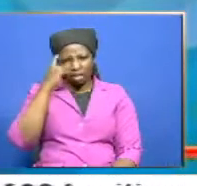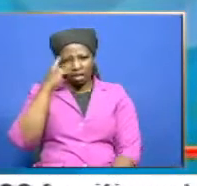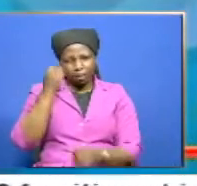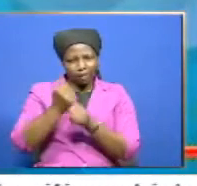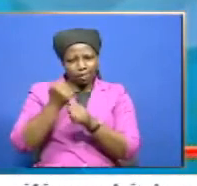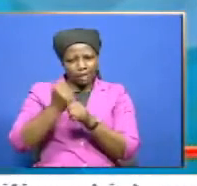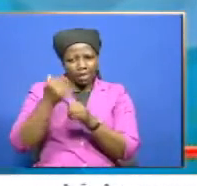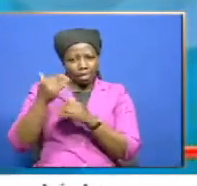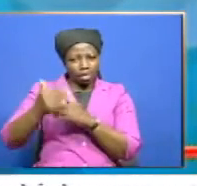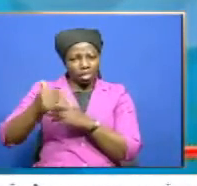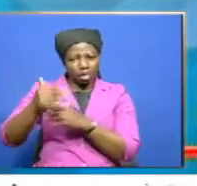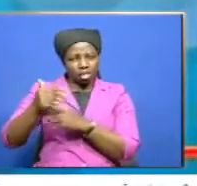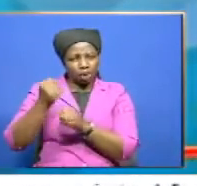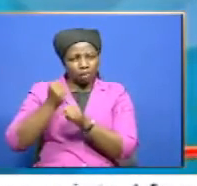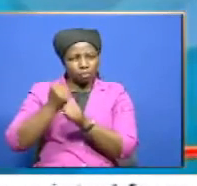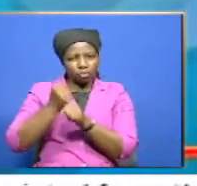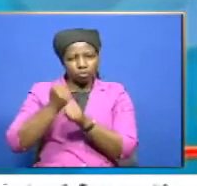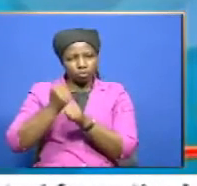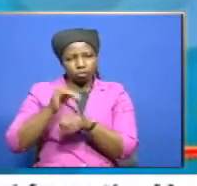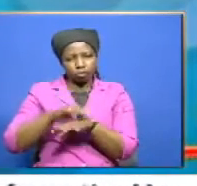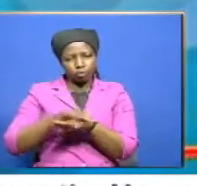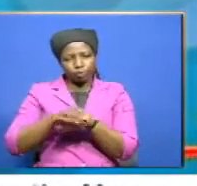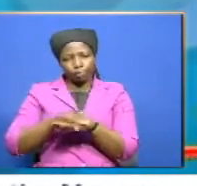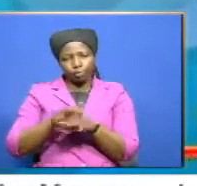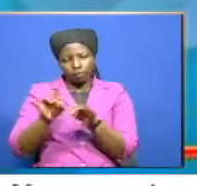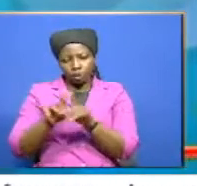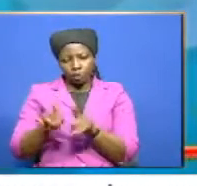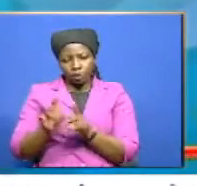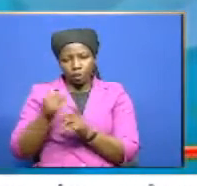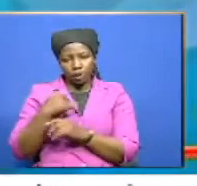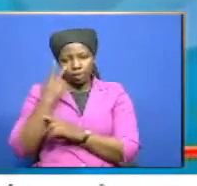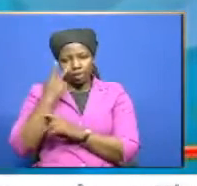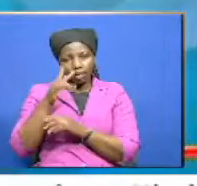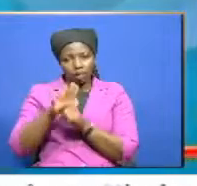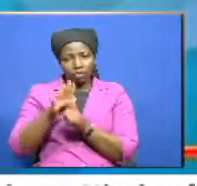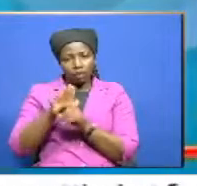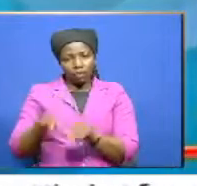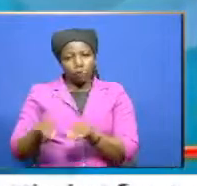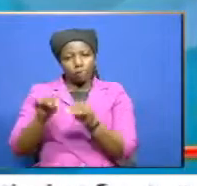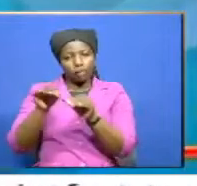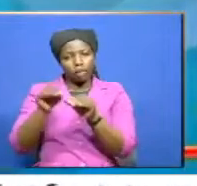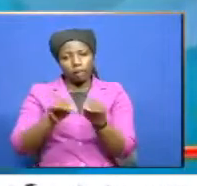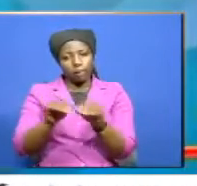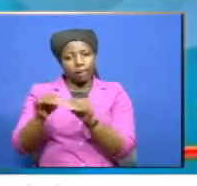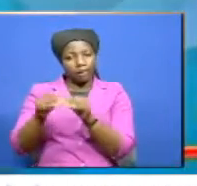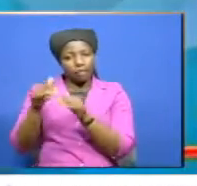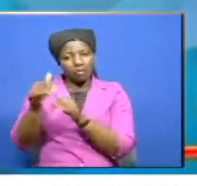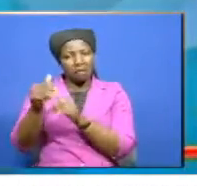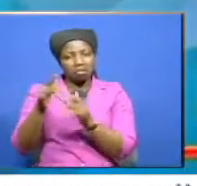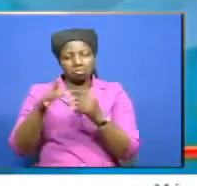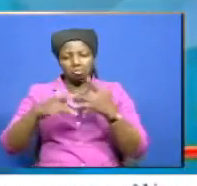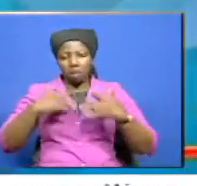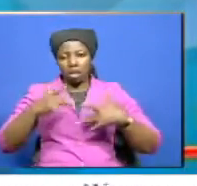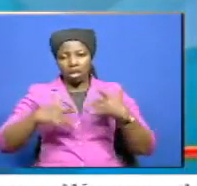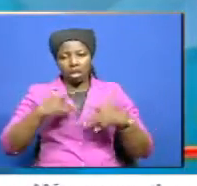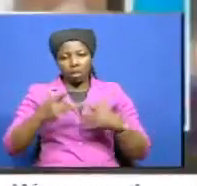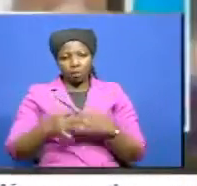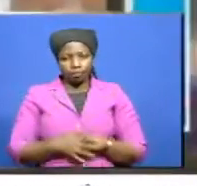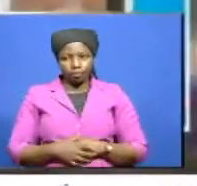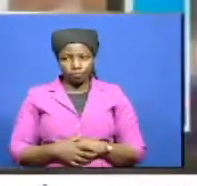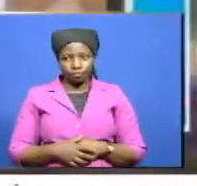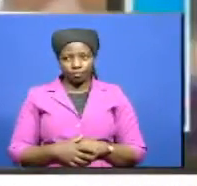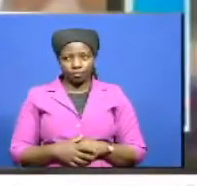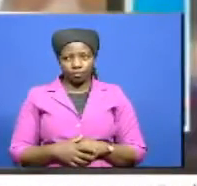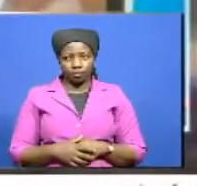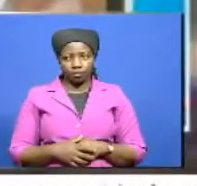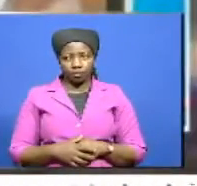was impressive, and there's a lot of learnings and improvements that we've seen going forward, and it was exciting, apart from the exception, which I think we'll talk about later.